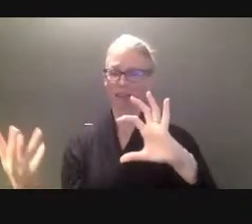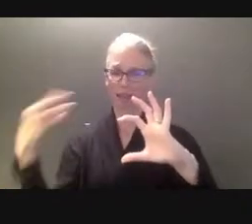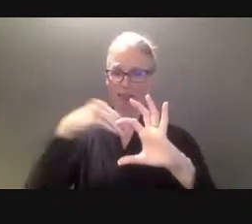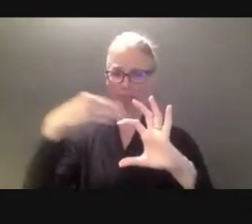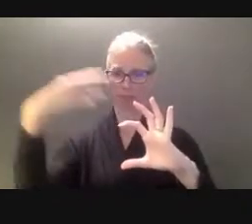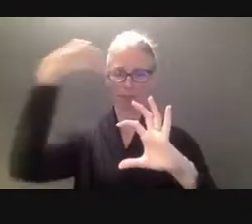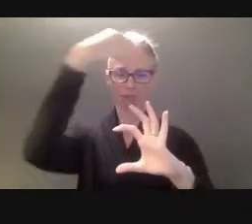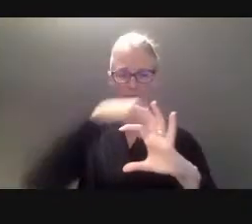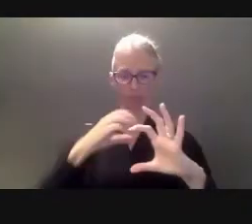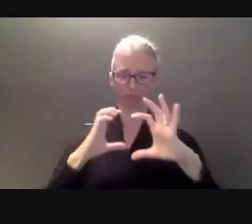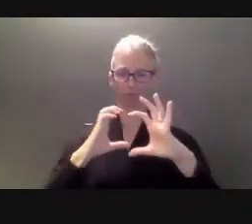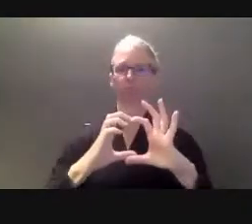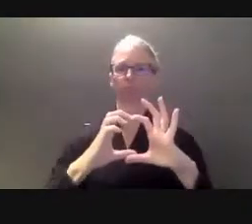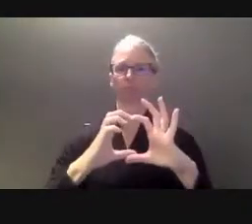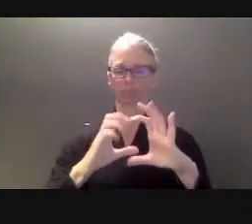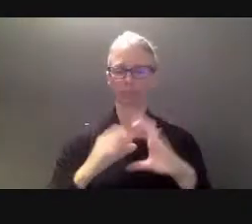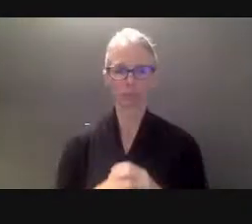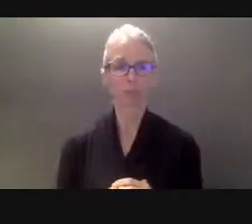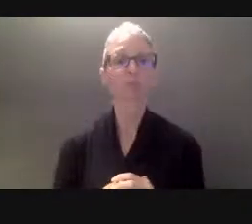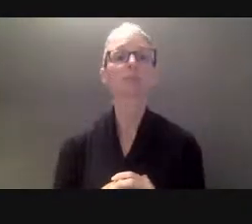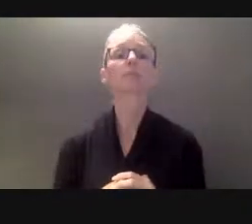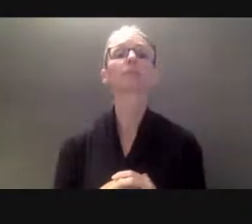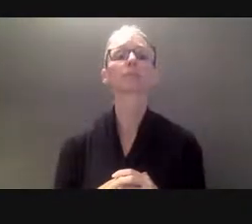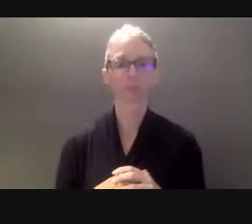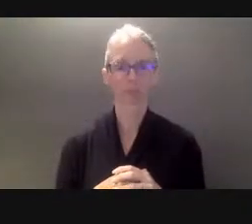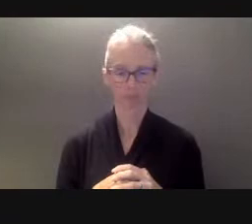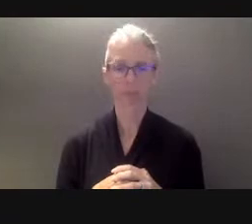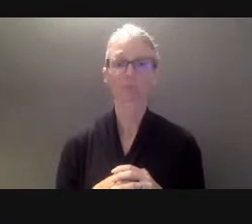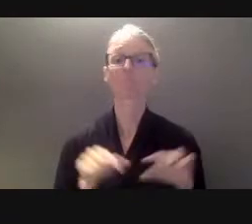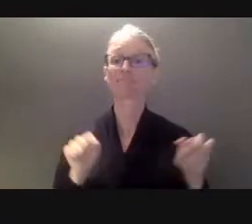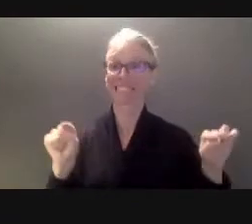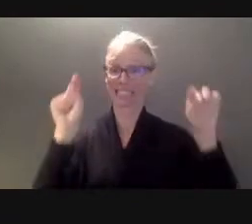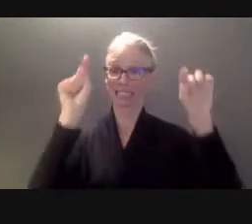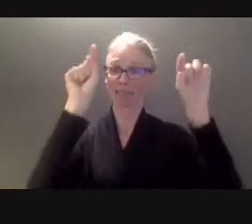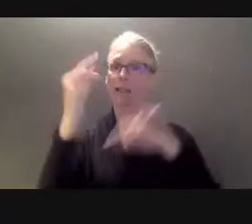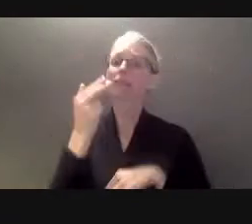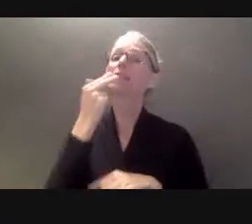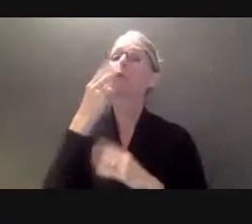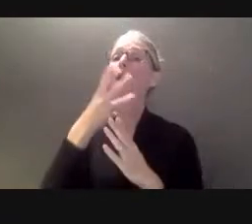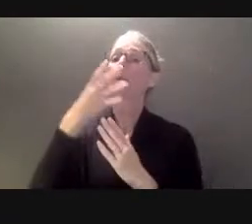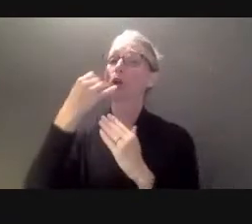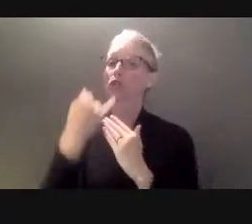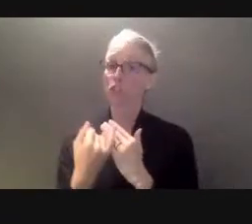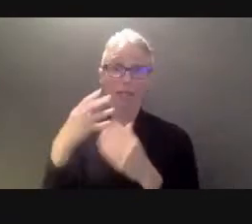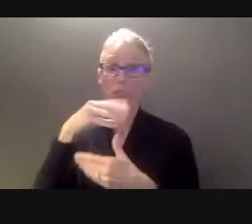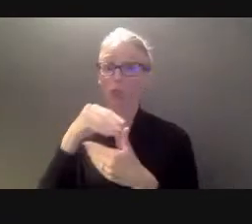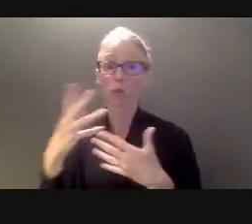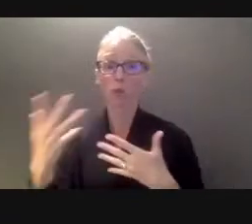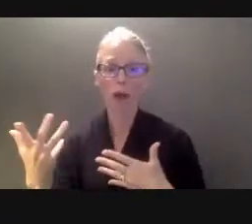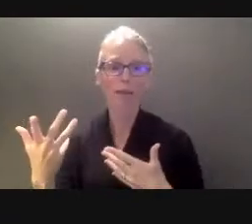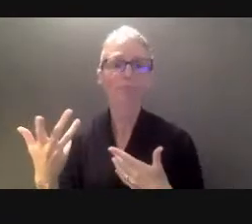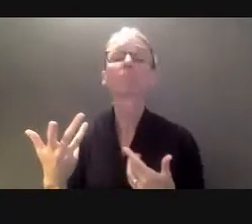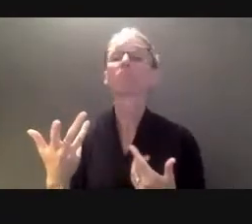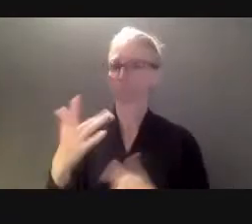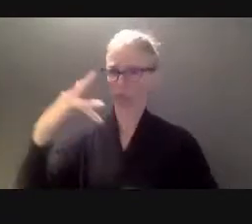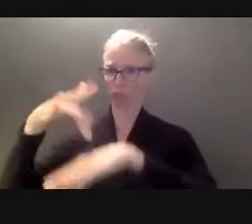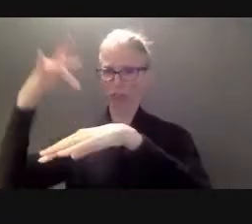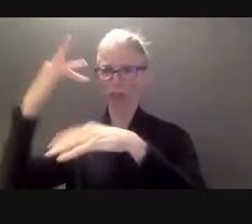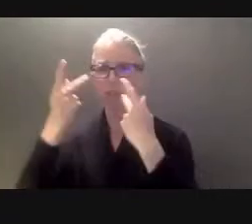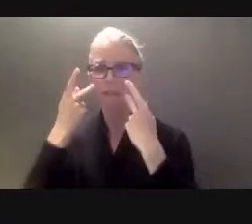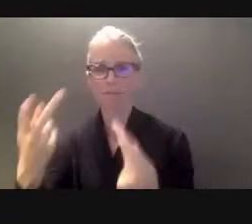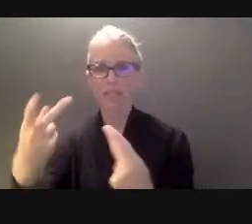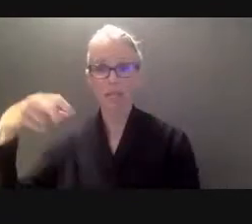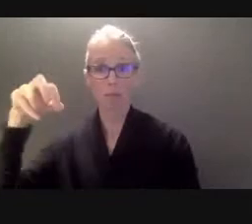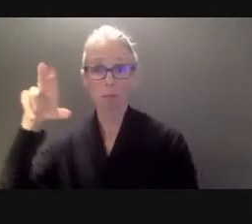text. The smaller projects we've been working on to develop this accessibility matrix include conducting park visits to